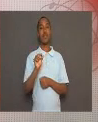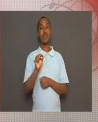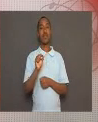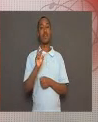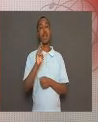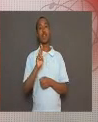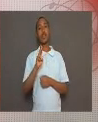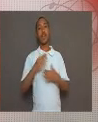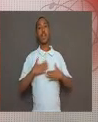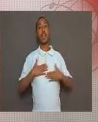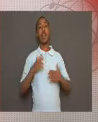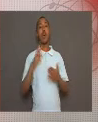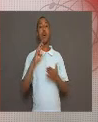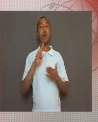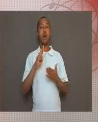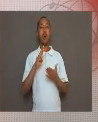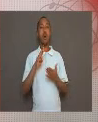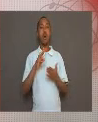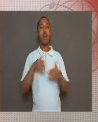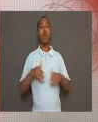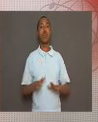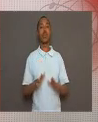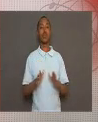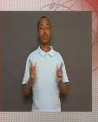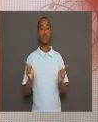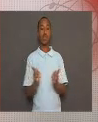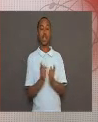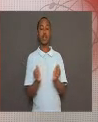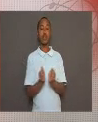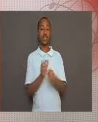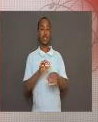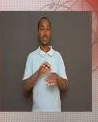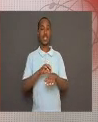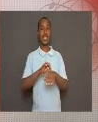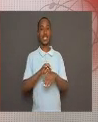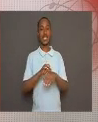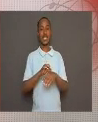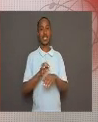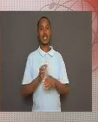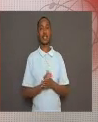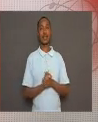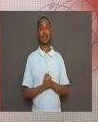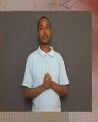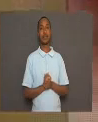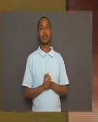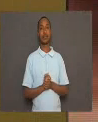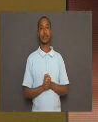be inhaled or allowed to come into contact with exposed skin.